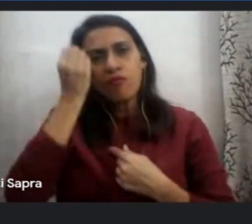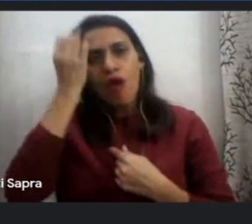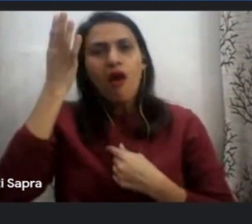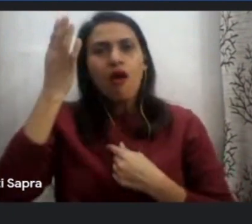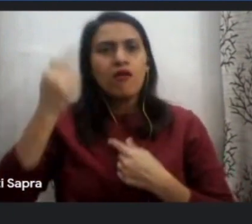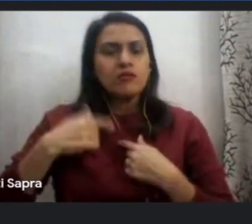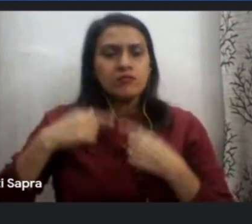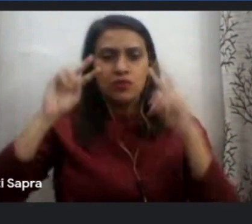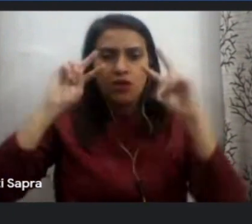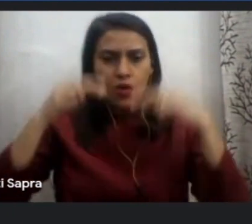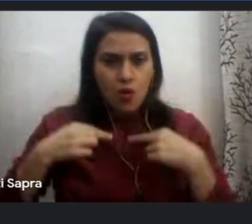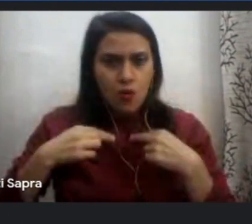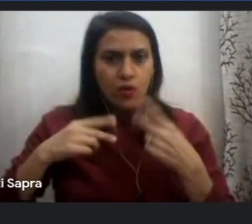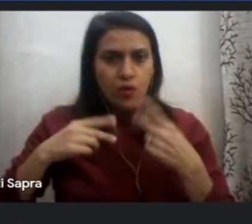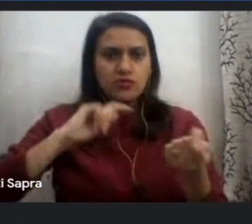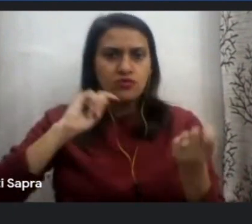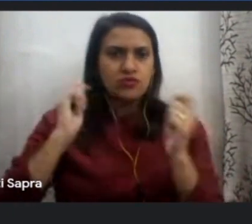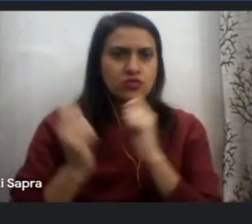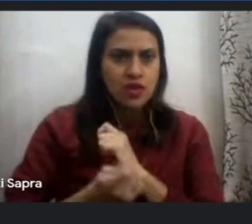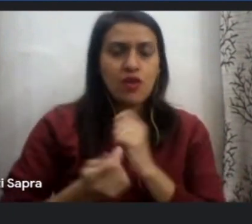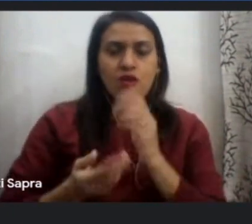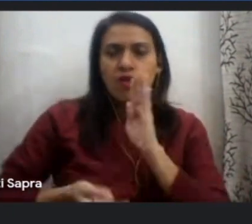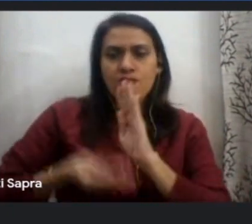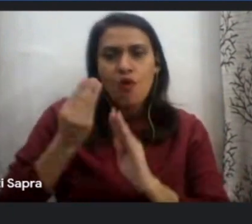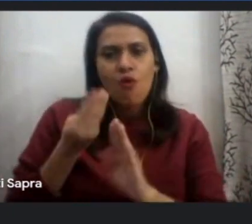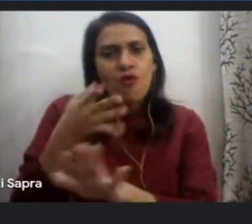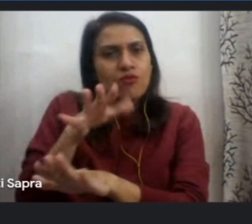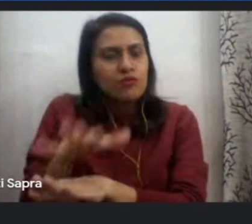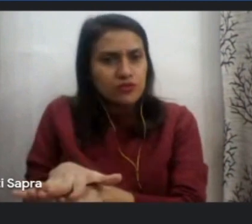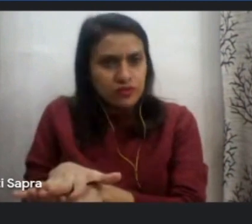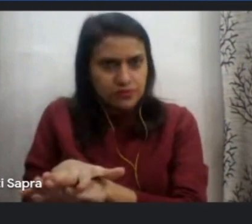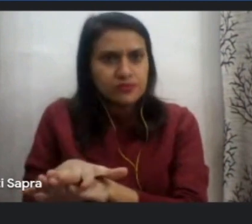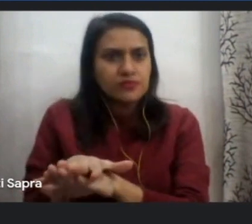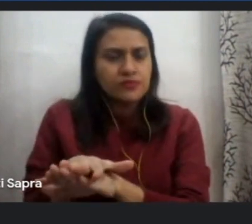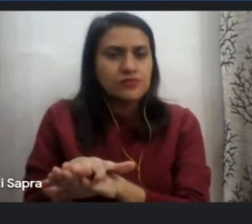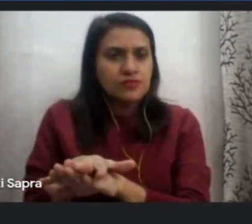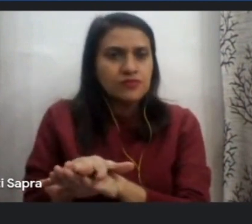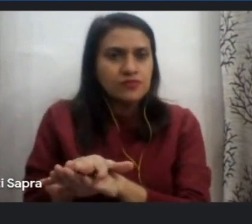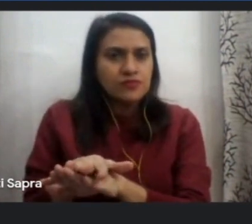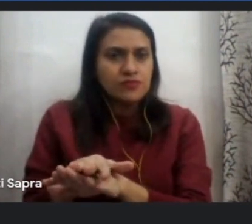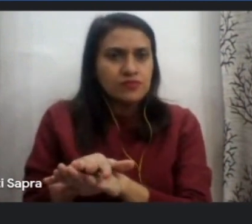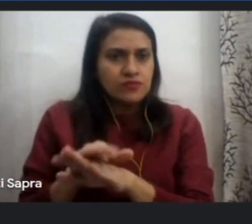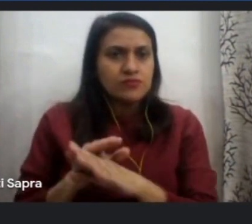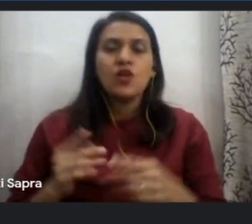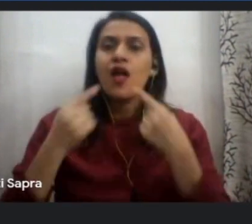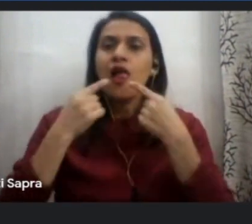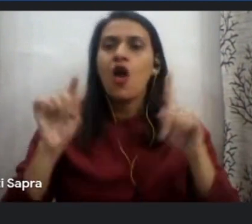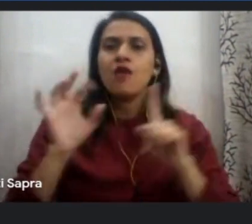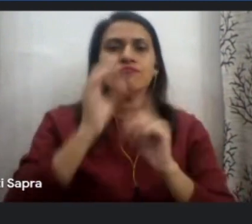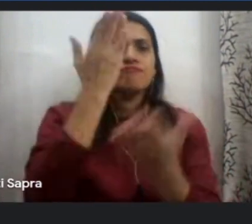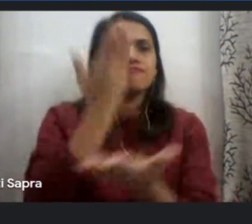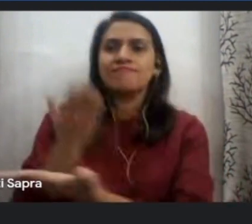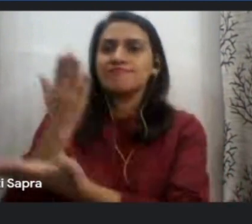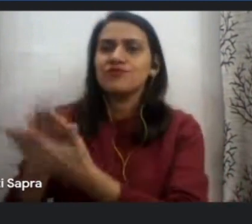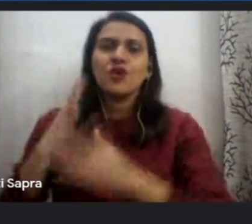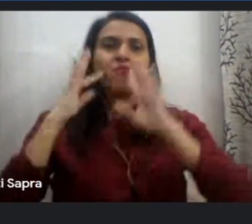is a way to foster more inclusion, and to allow authentic representation, right? So